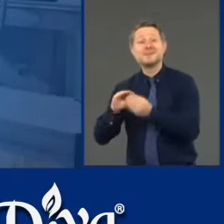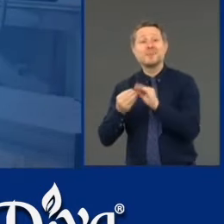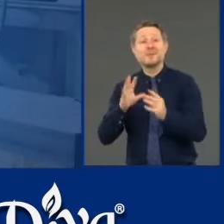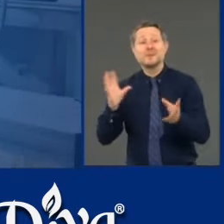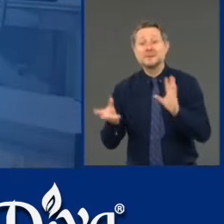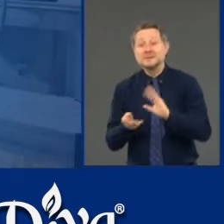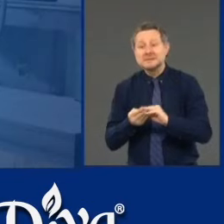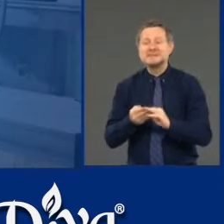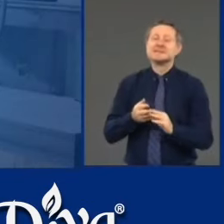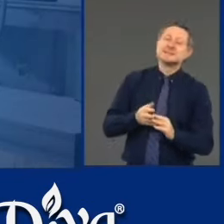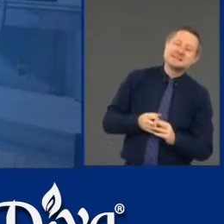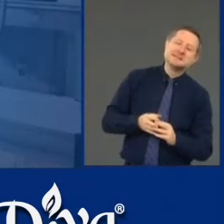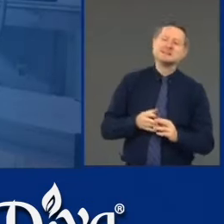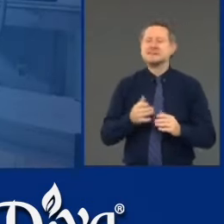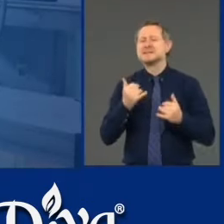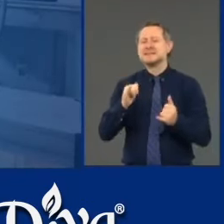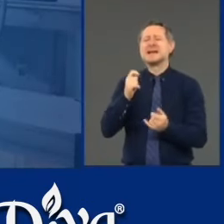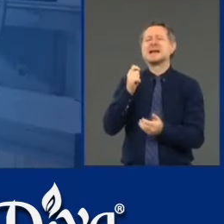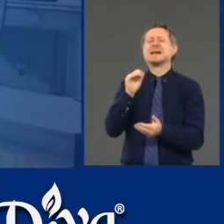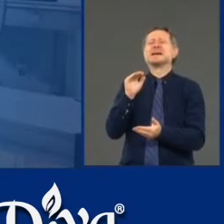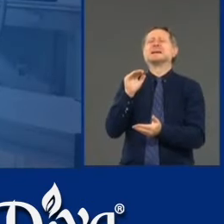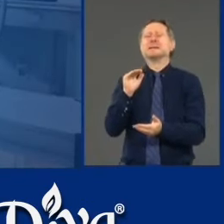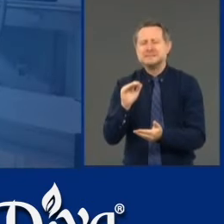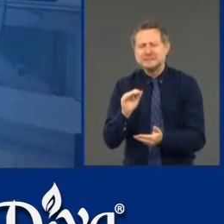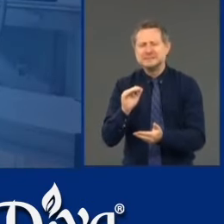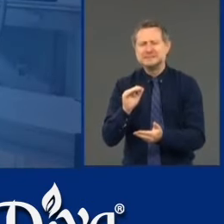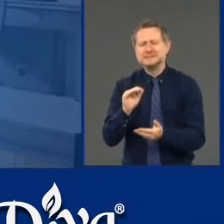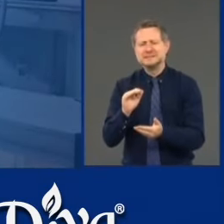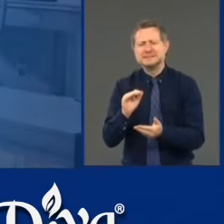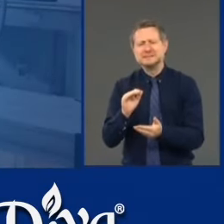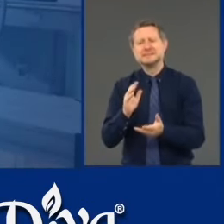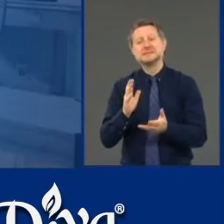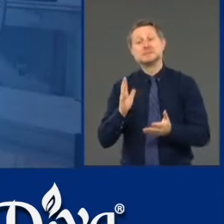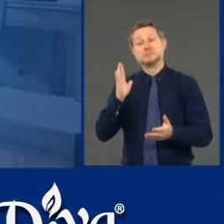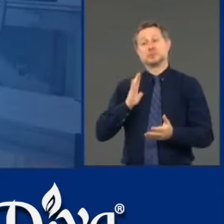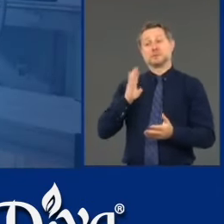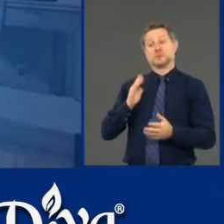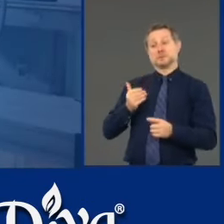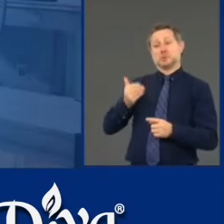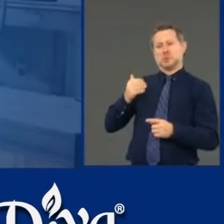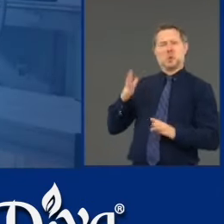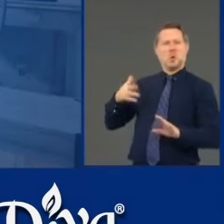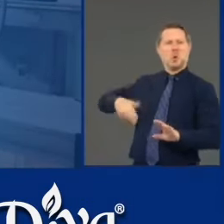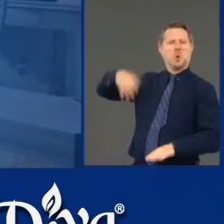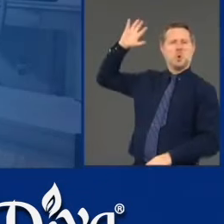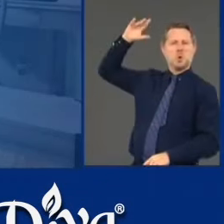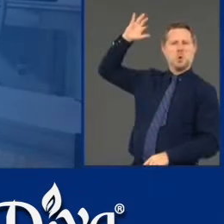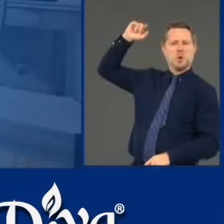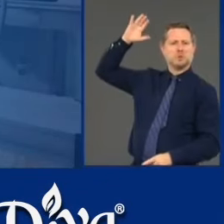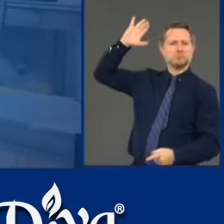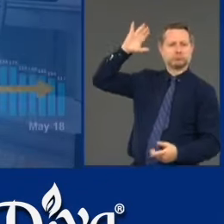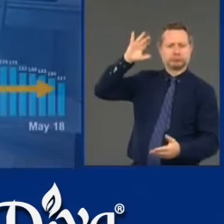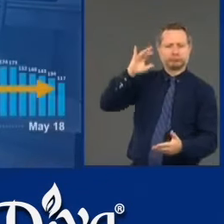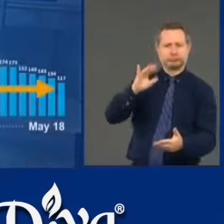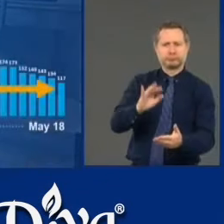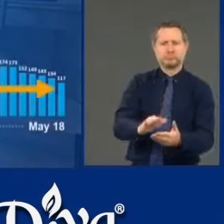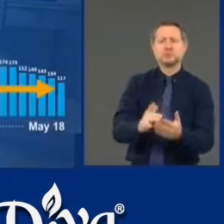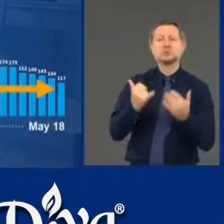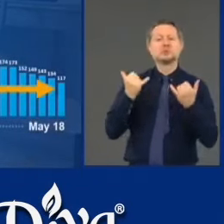scale, the number is down. It's down dramatically from where it was in the first place, but it's still painfully